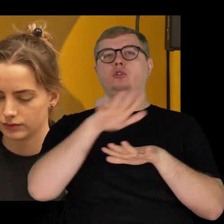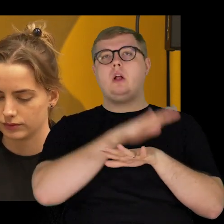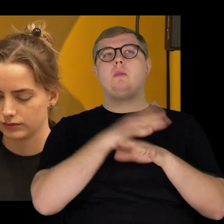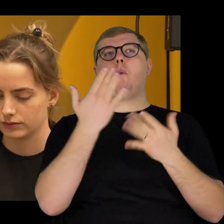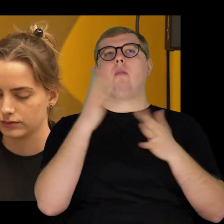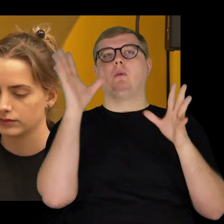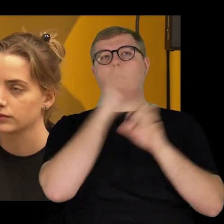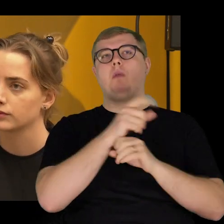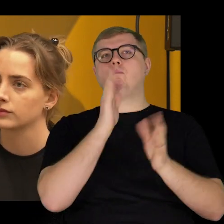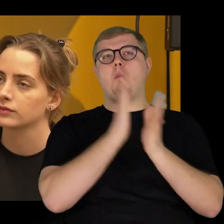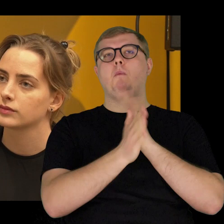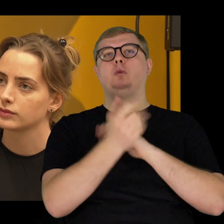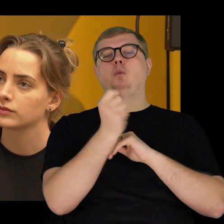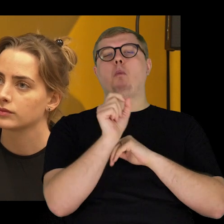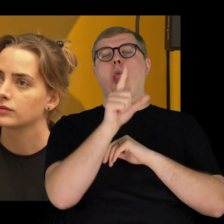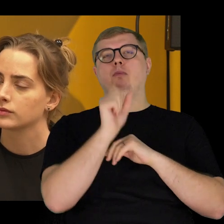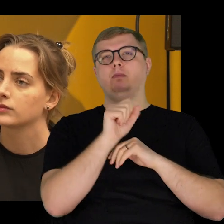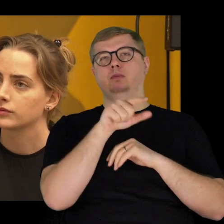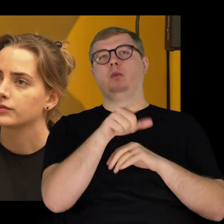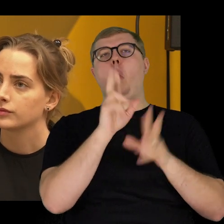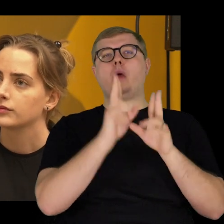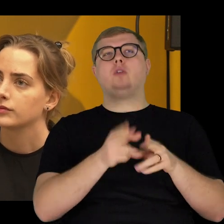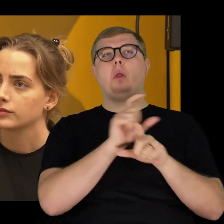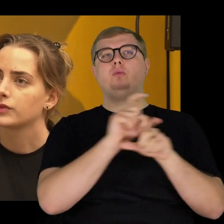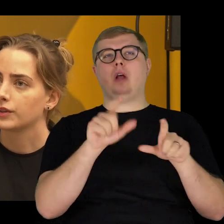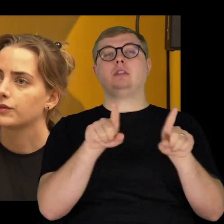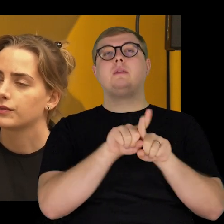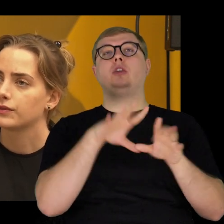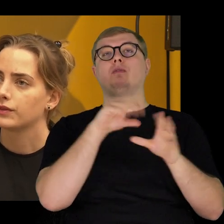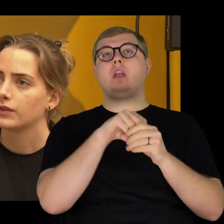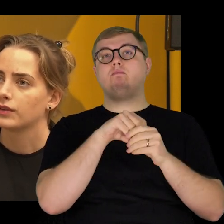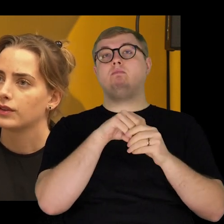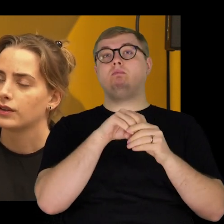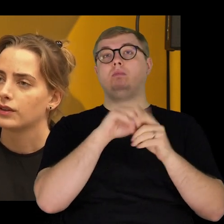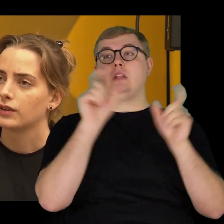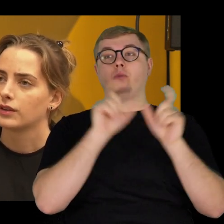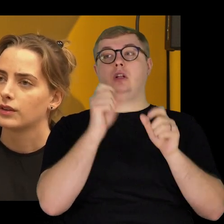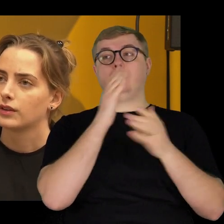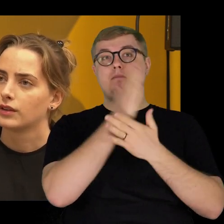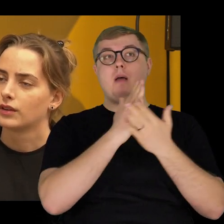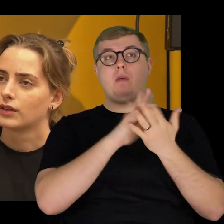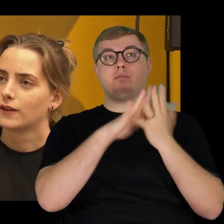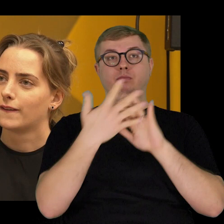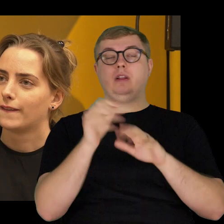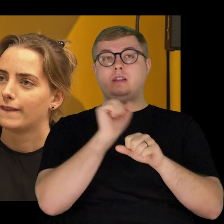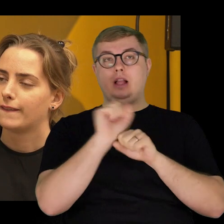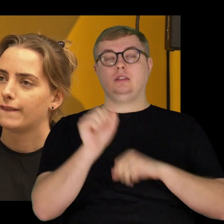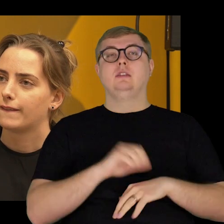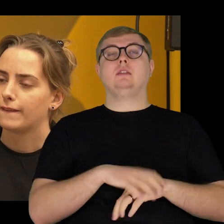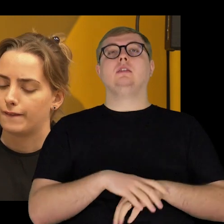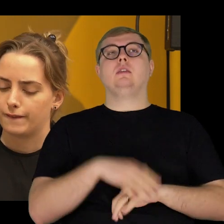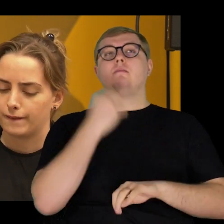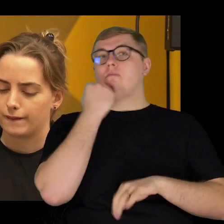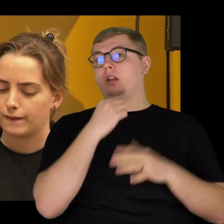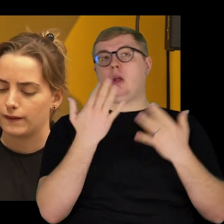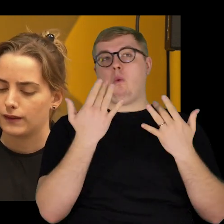just a snapshot of a certain time, and you kind of pore over these maps, and it's very easy to sort of become